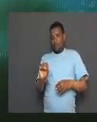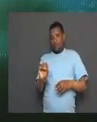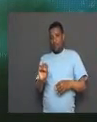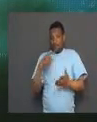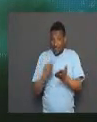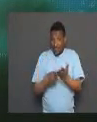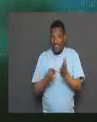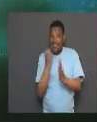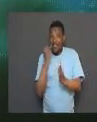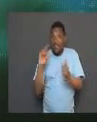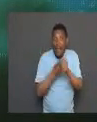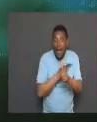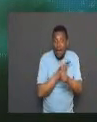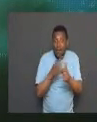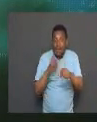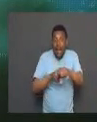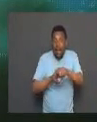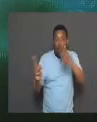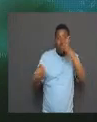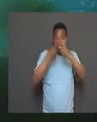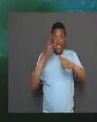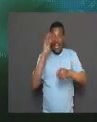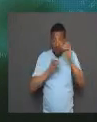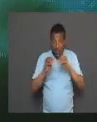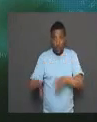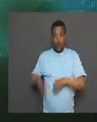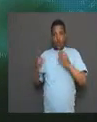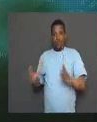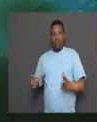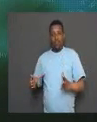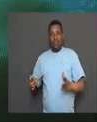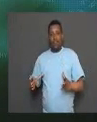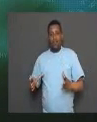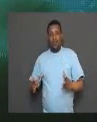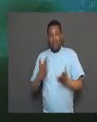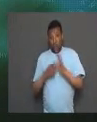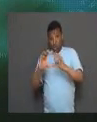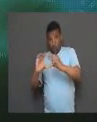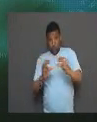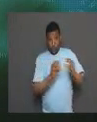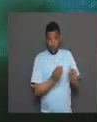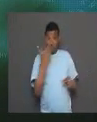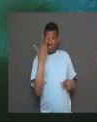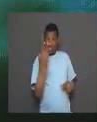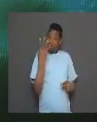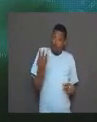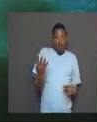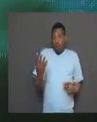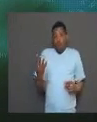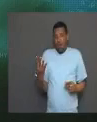It is time for our second activity, students. In groups of 3 or